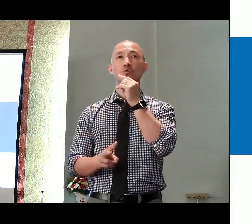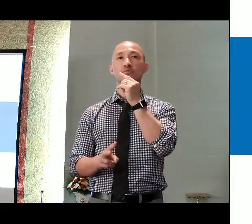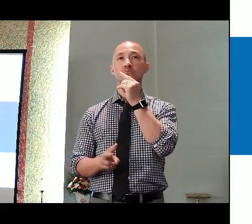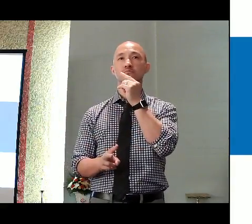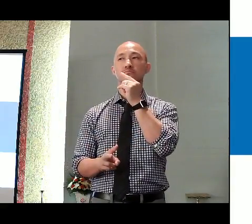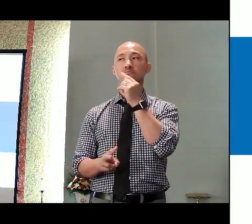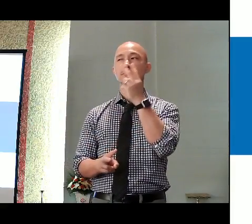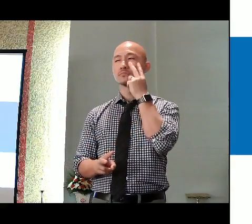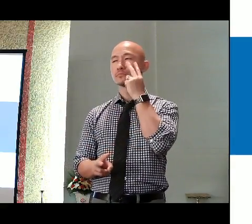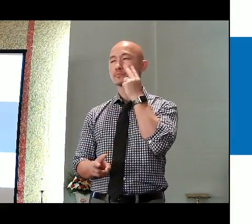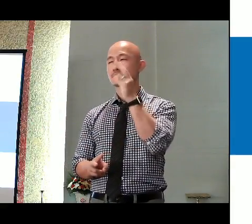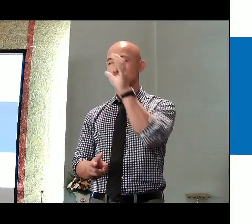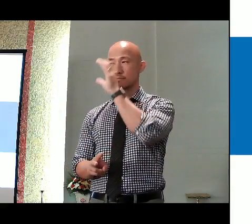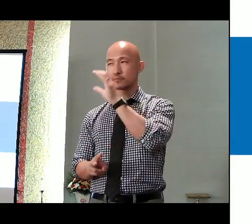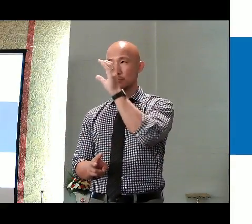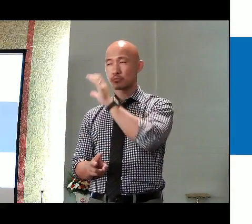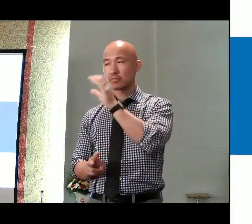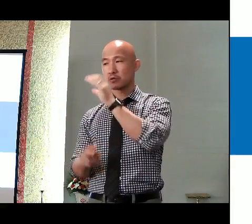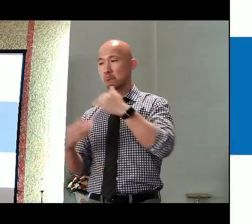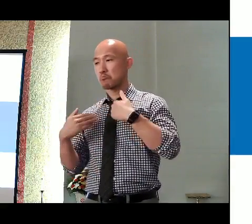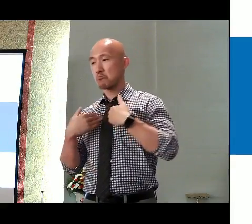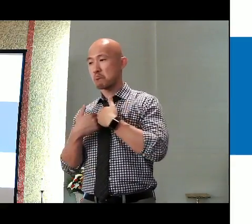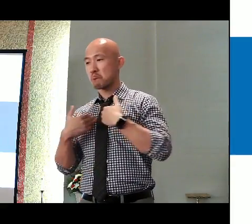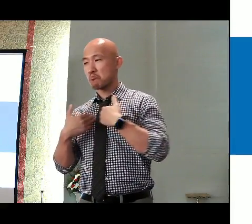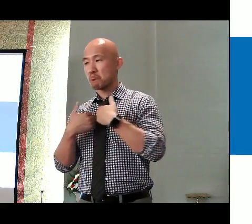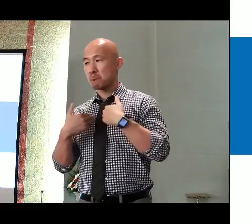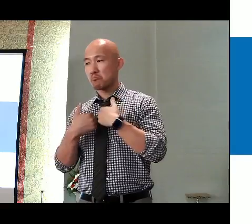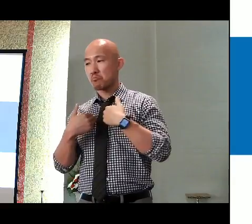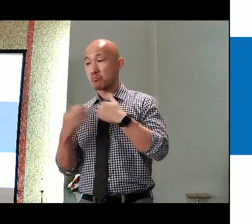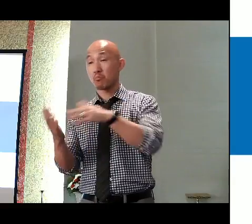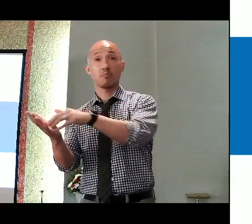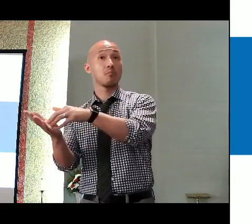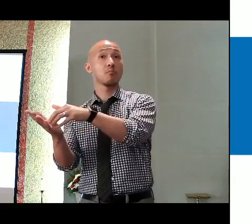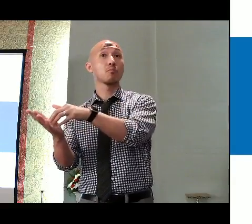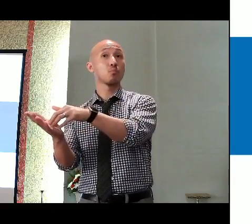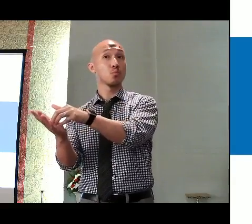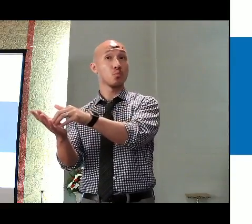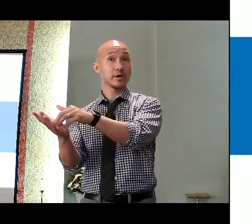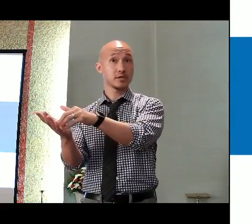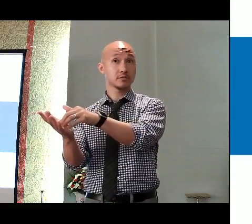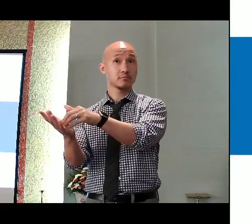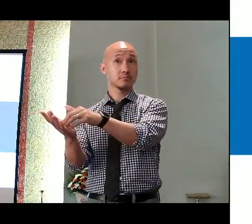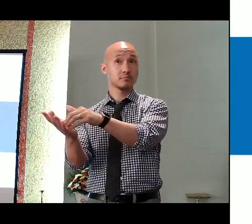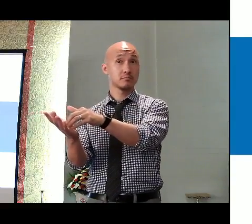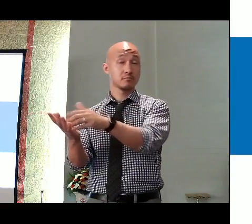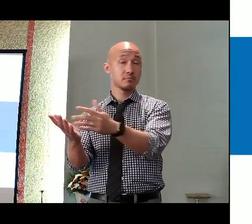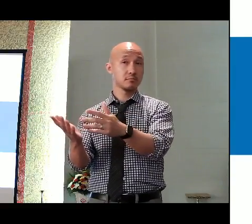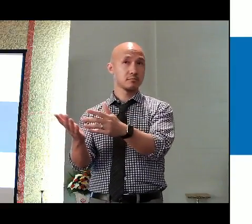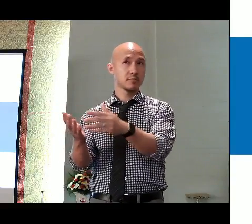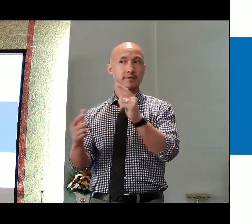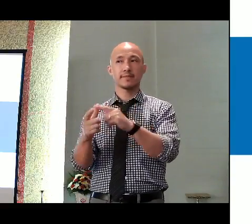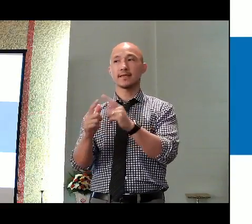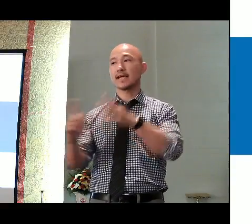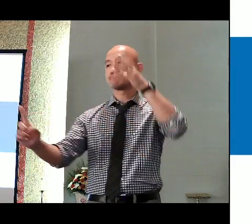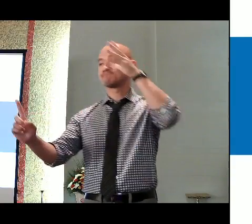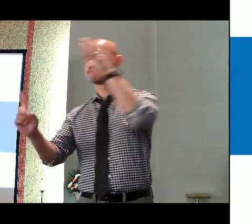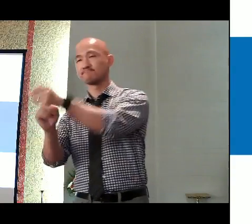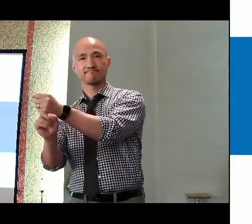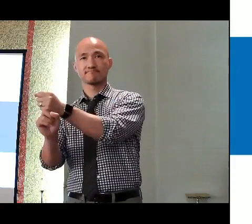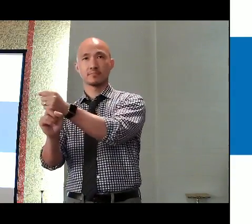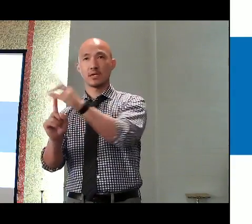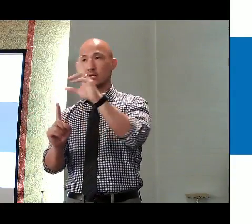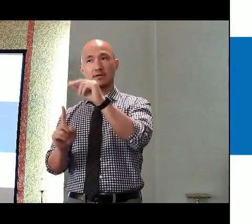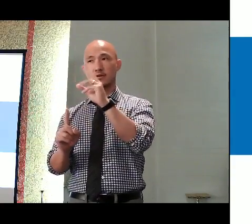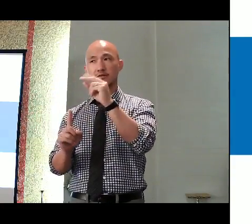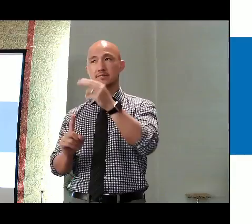the children, those who are younger, maybe those who are sick or weak in one way or another. That's where they're going to go